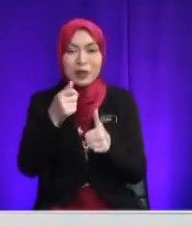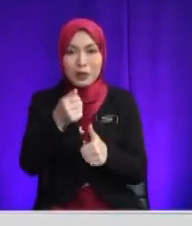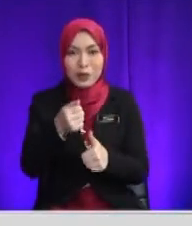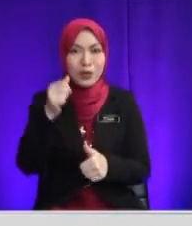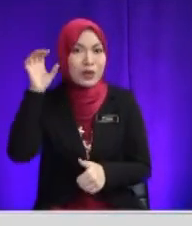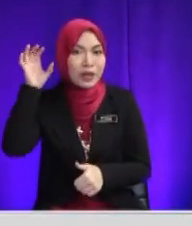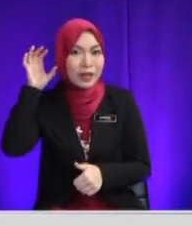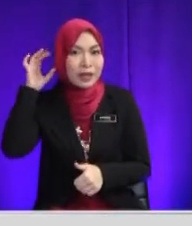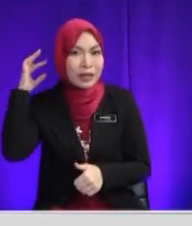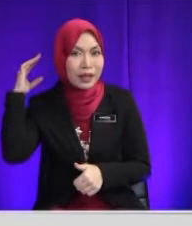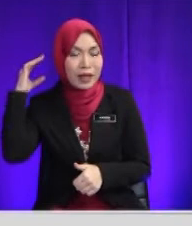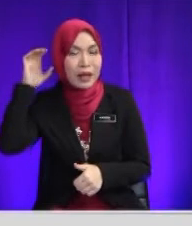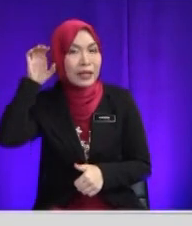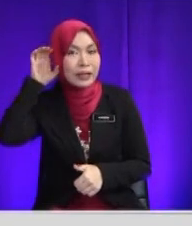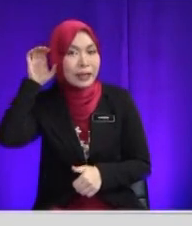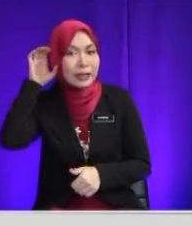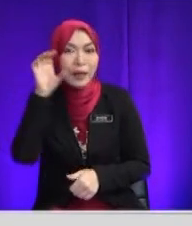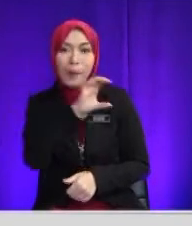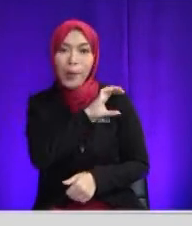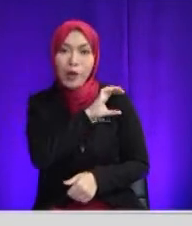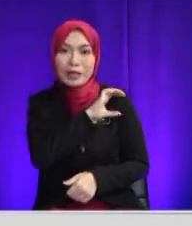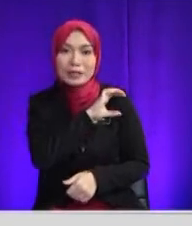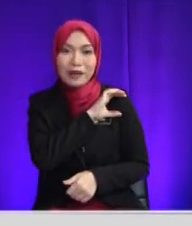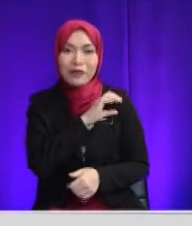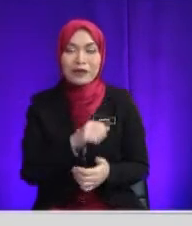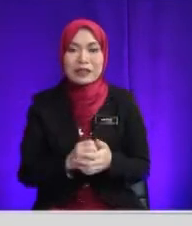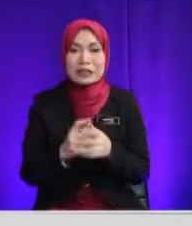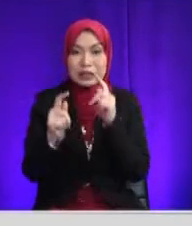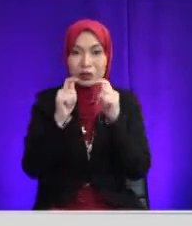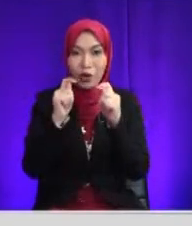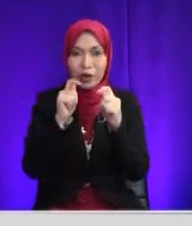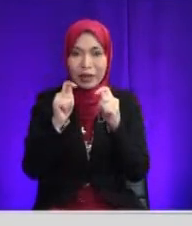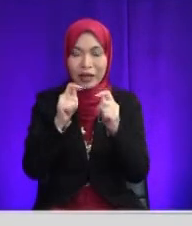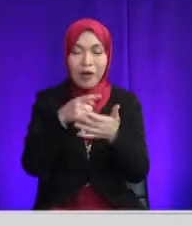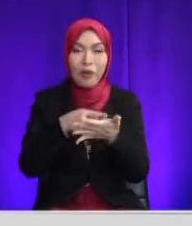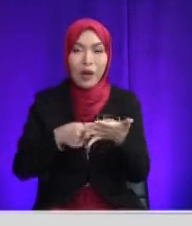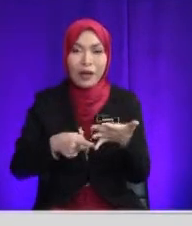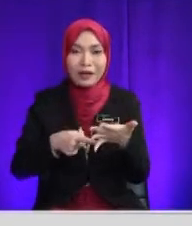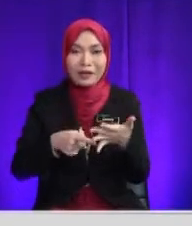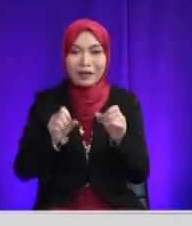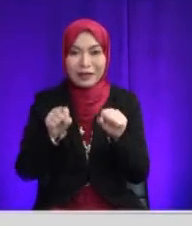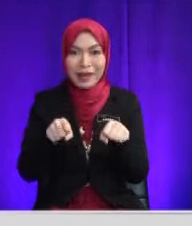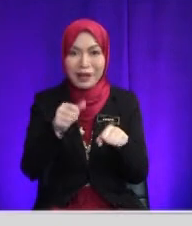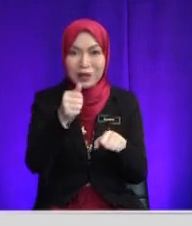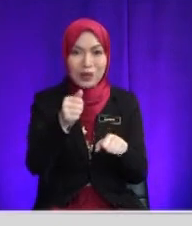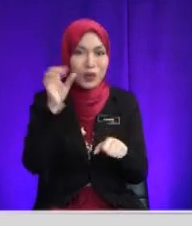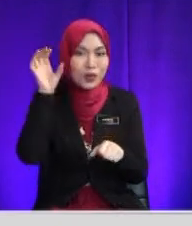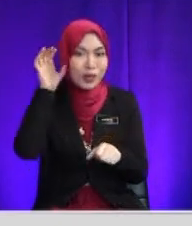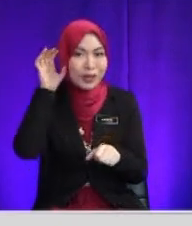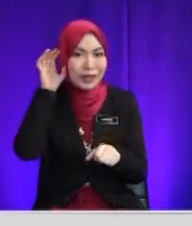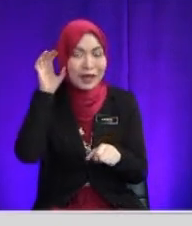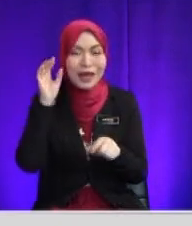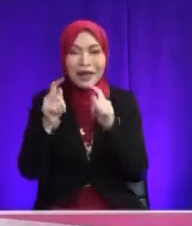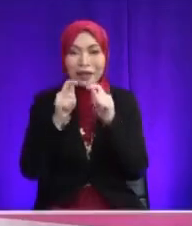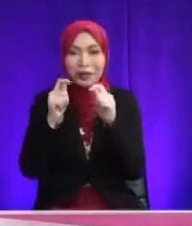officer talking. So what does he think about modern policing? So from here we can see that the key word is they are talking about modern